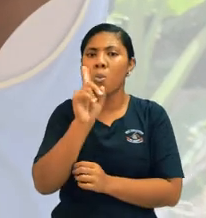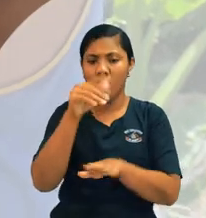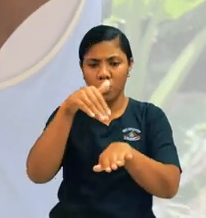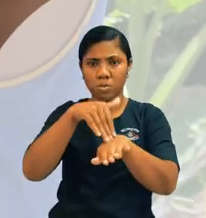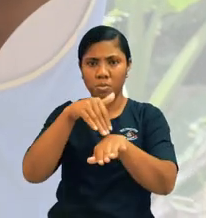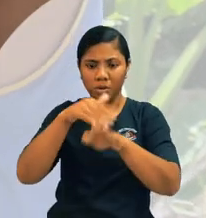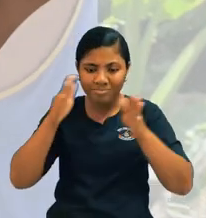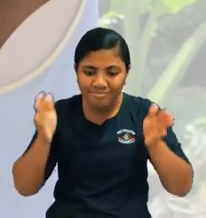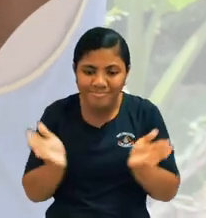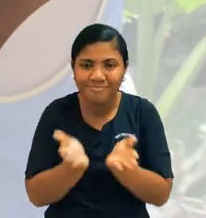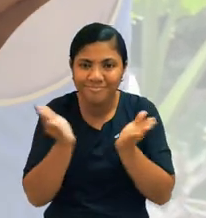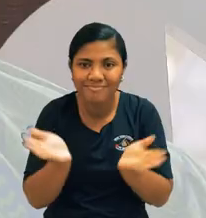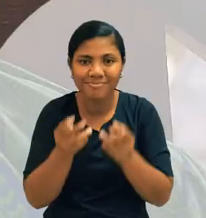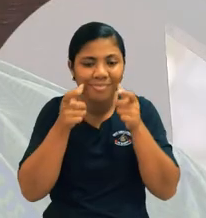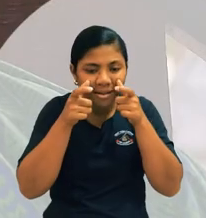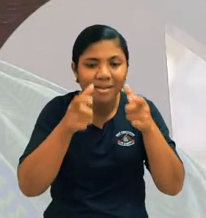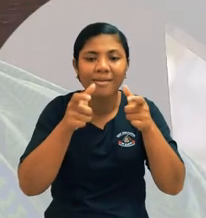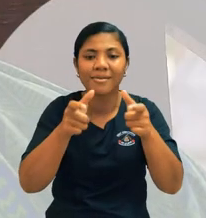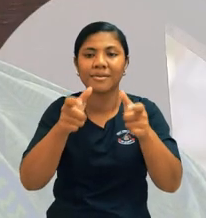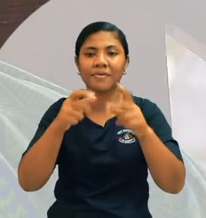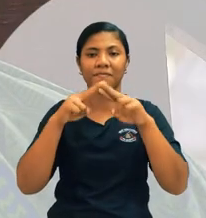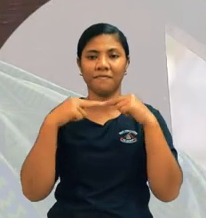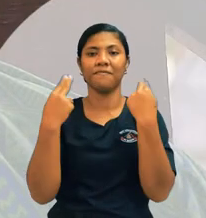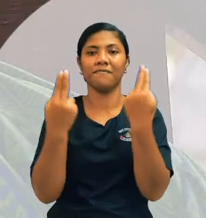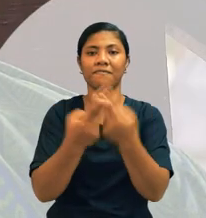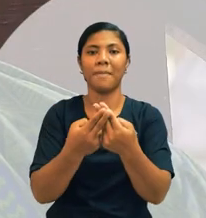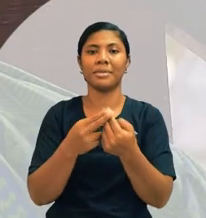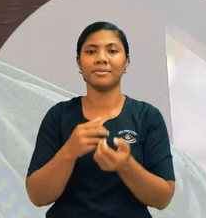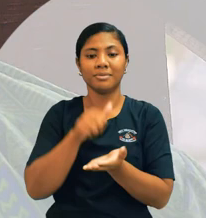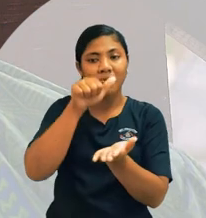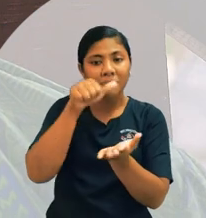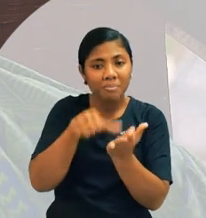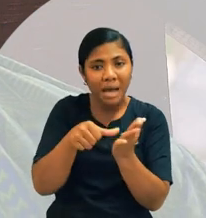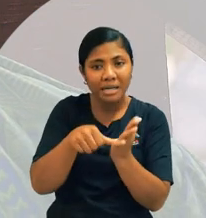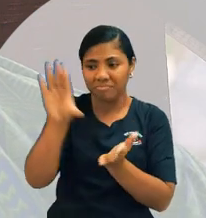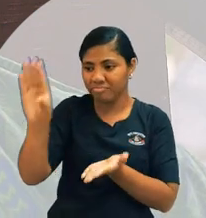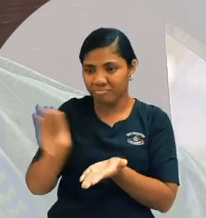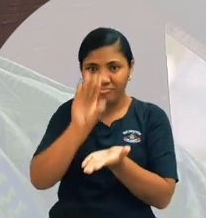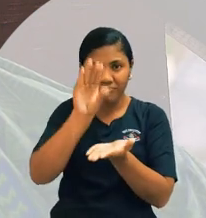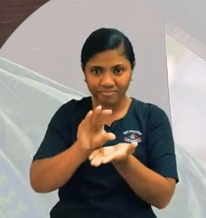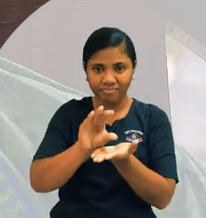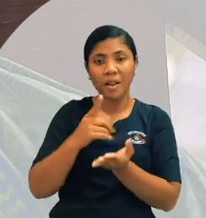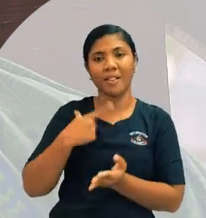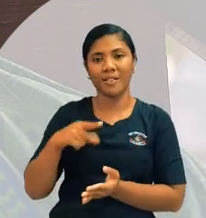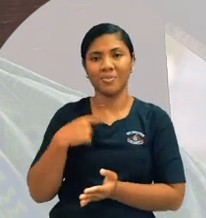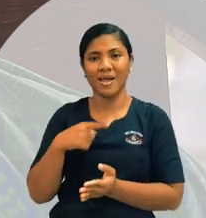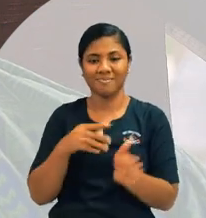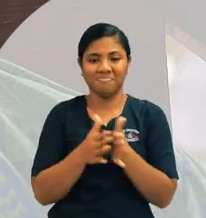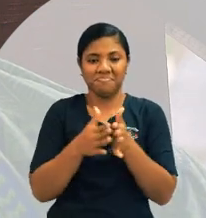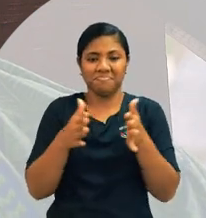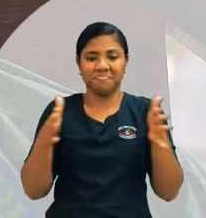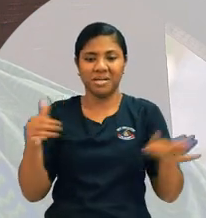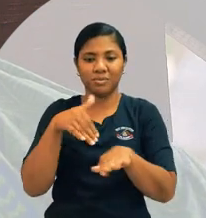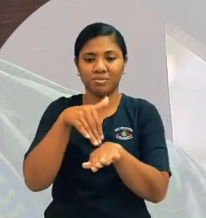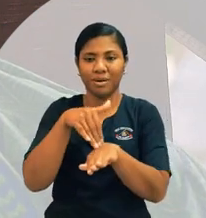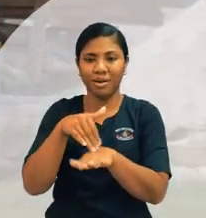whainga lubenga o nai tangata. Ia o lava I si o mato a inga nei na ia usoro whainga lubenga le a po. Ua ka kere nta tipi o